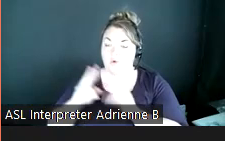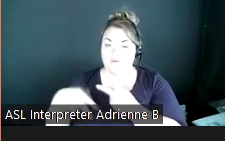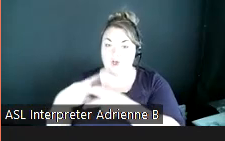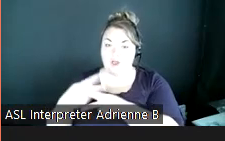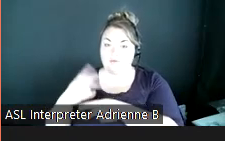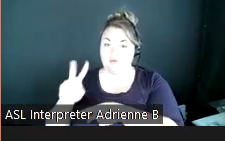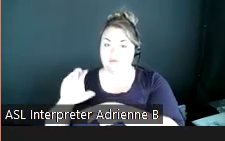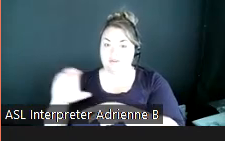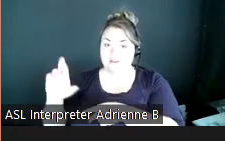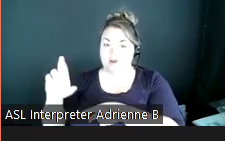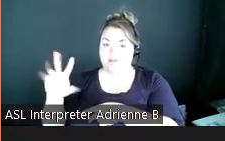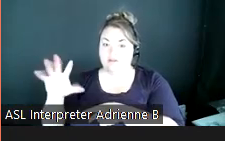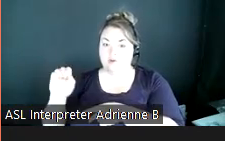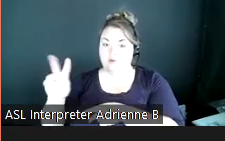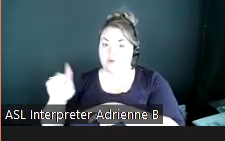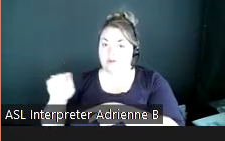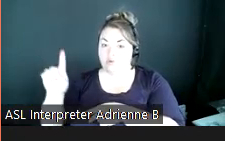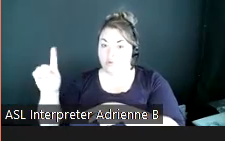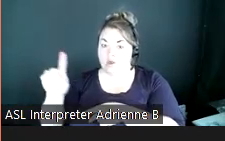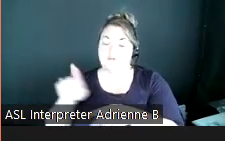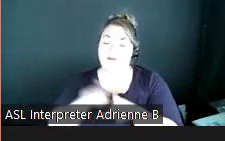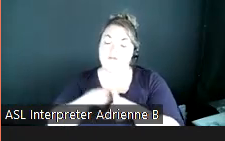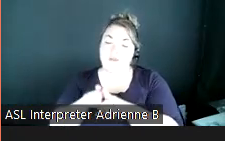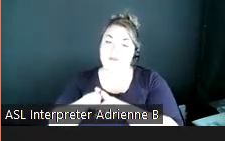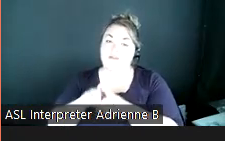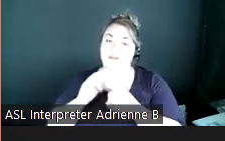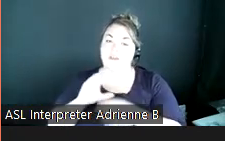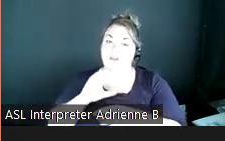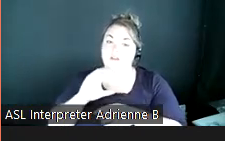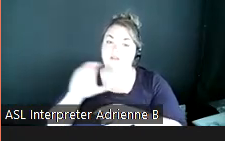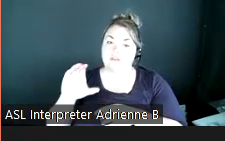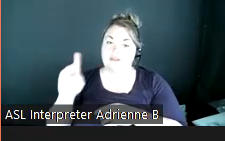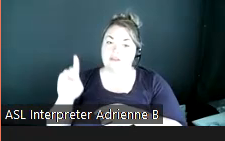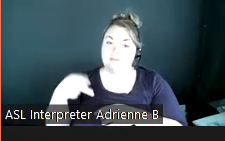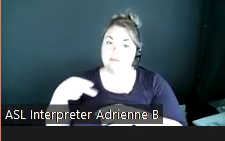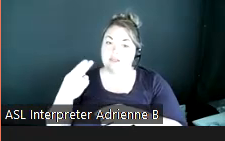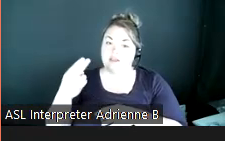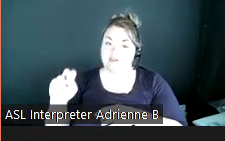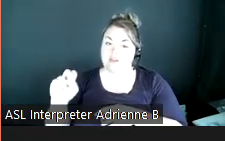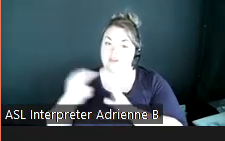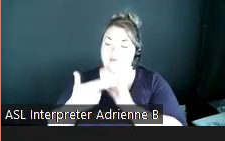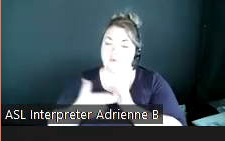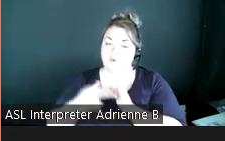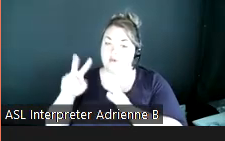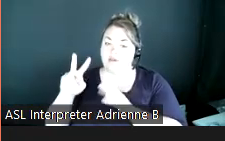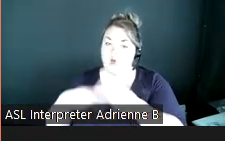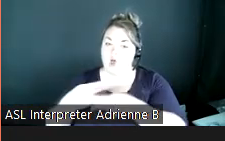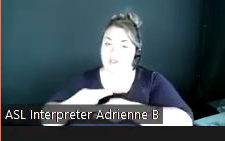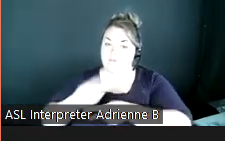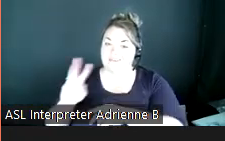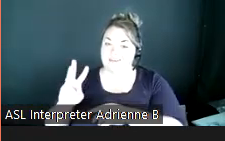CCR 502-1, as well as the Colorado Department of Public Health and Environment rule volume,